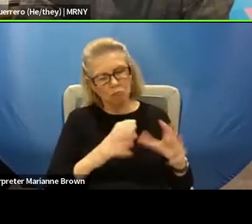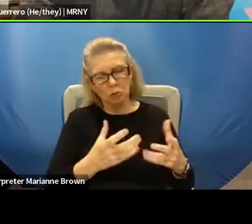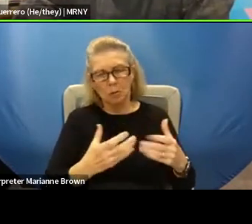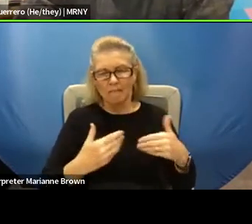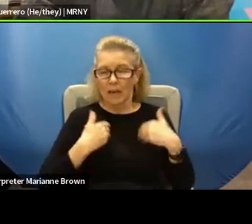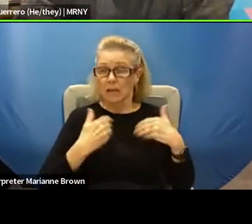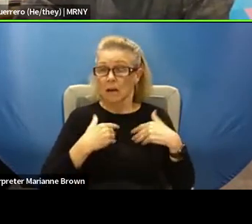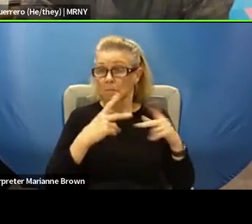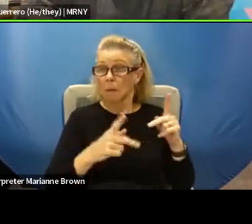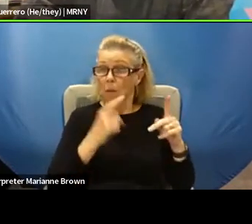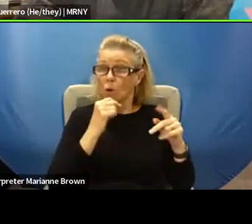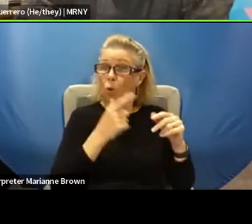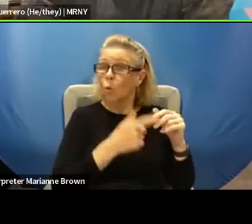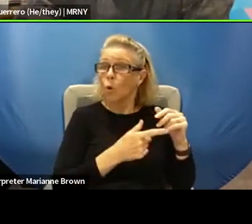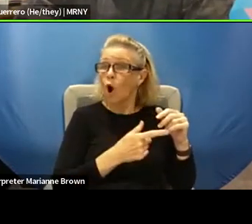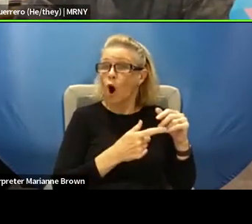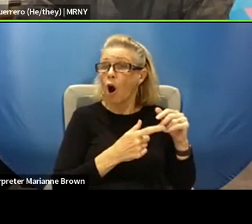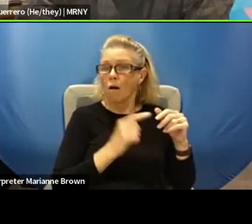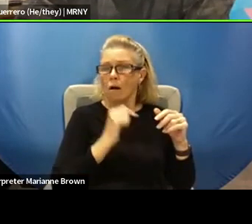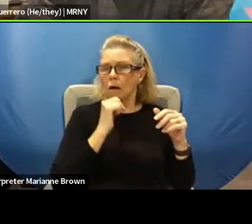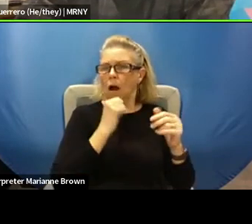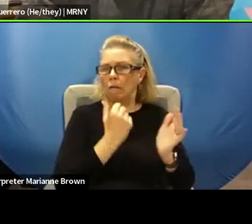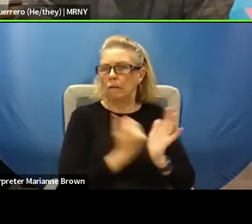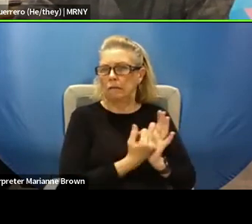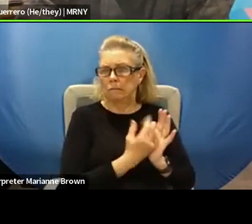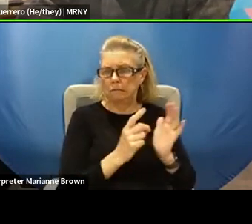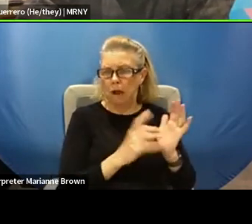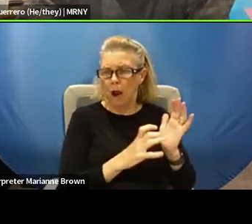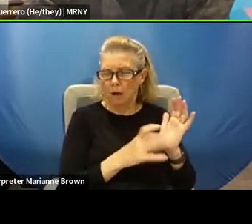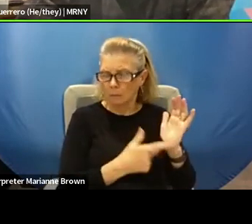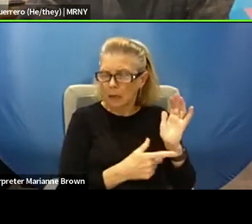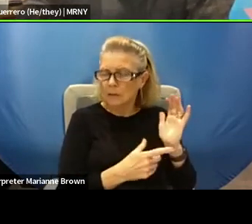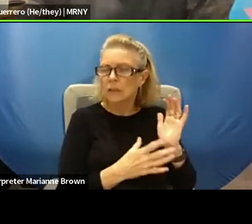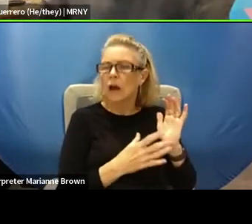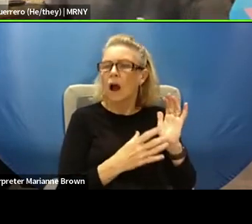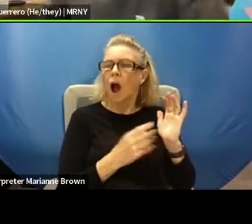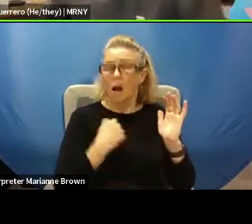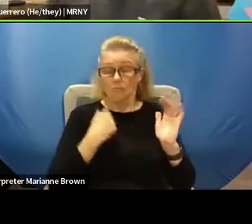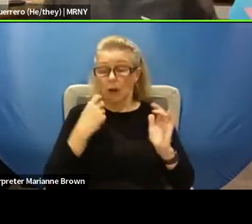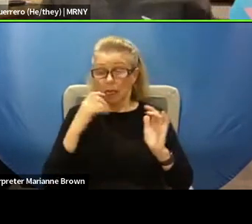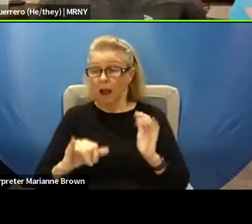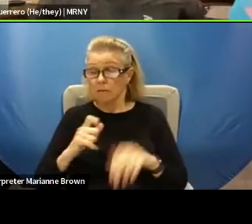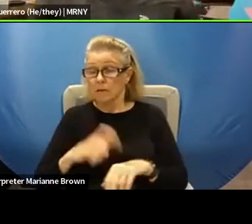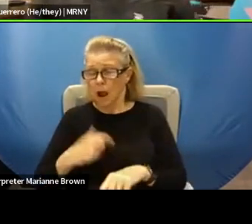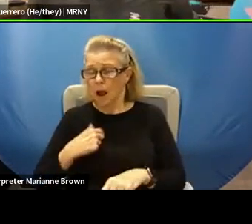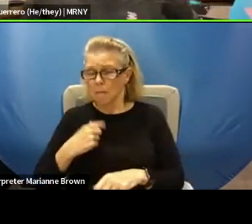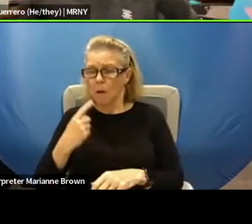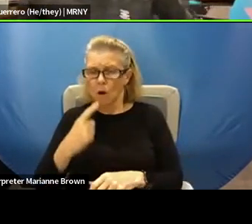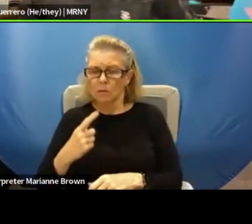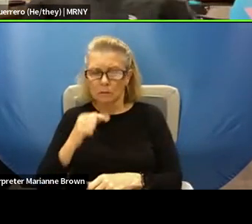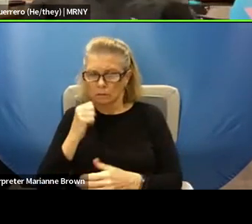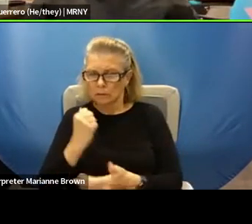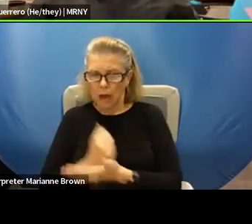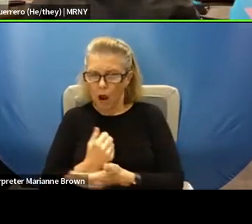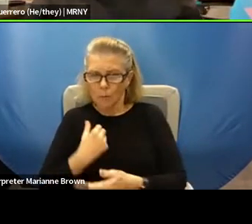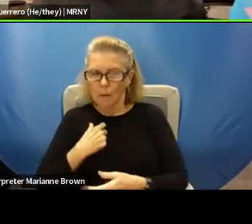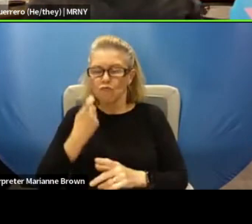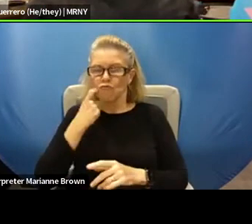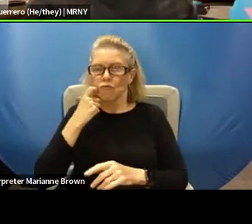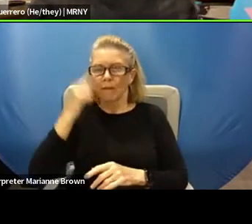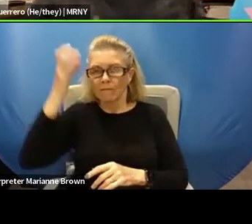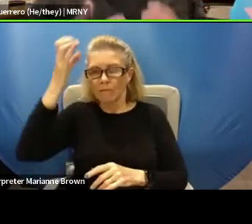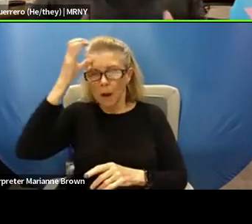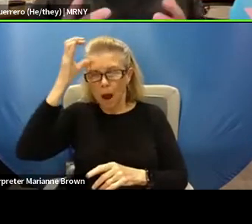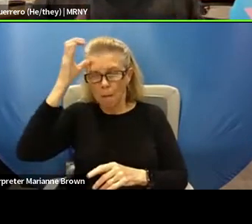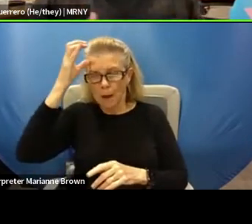and unafraid. At the time, I was undocumented. I had recently moved from Colombia. I didn't have a status. And I